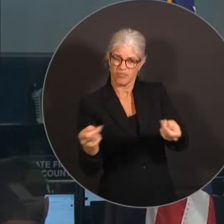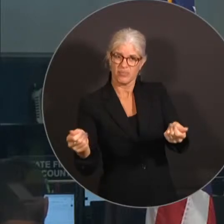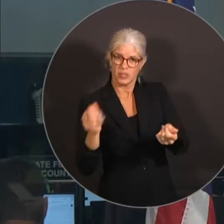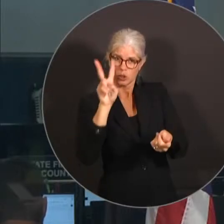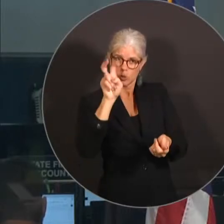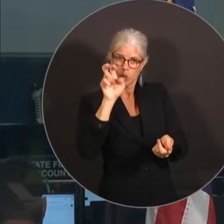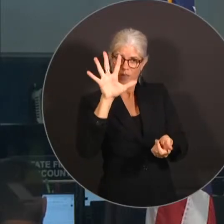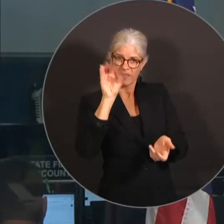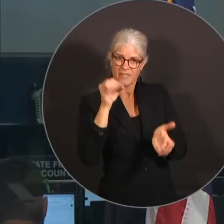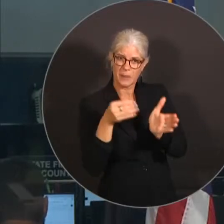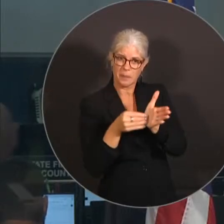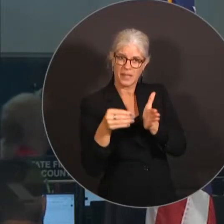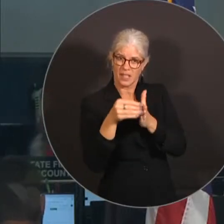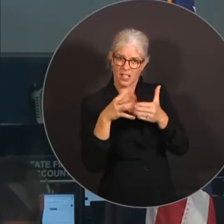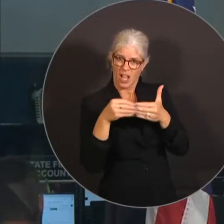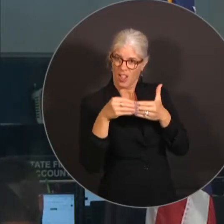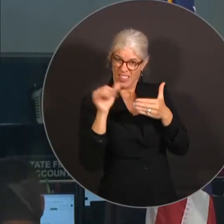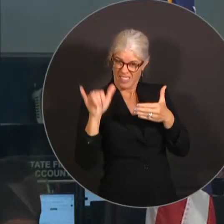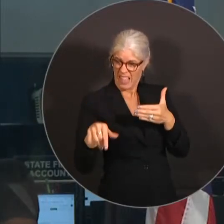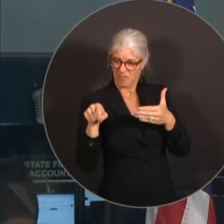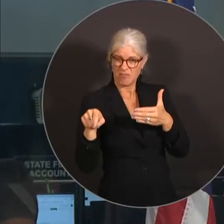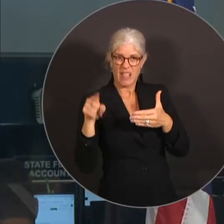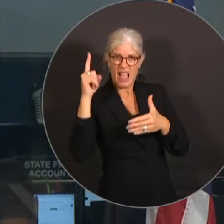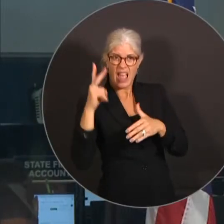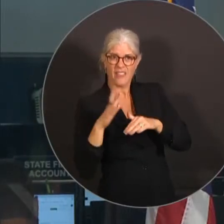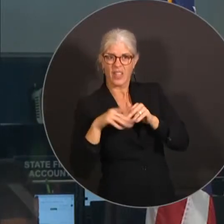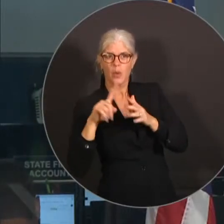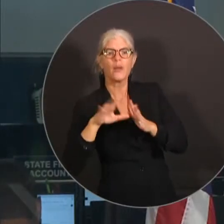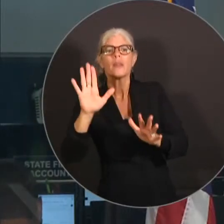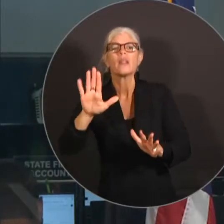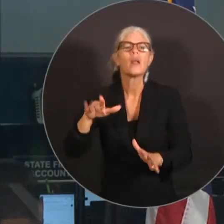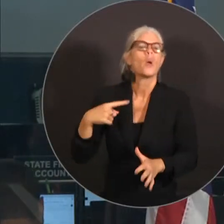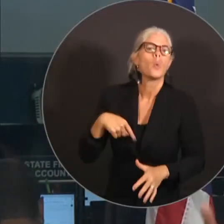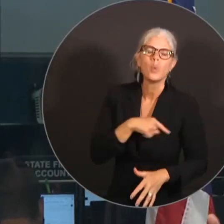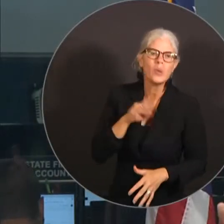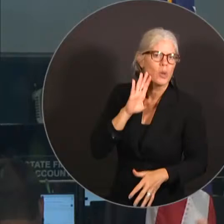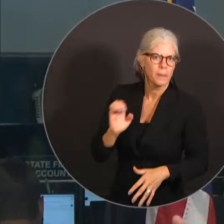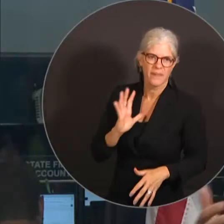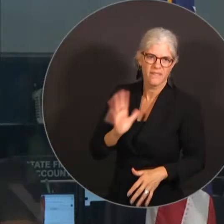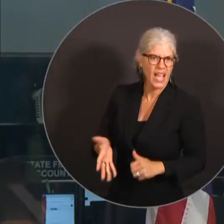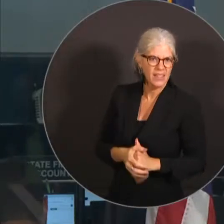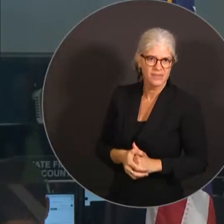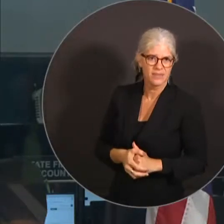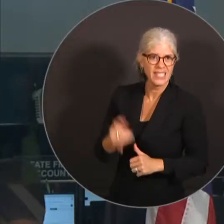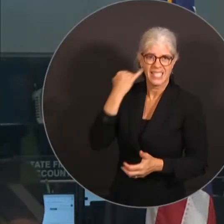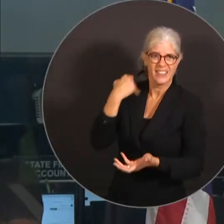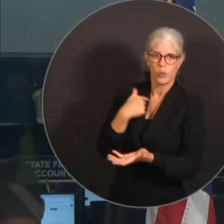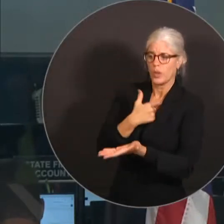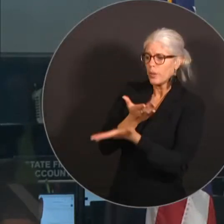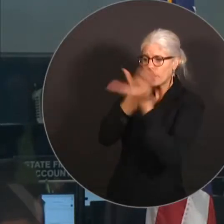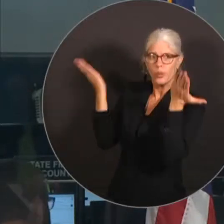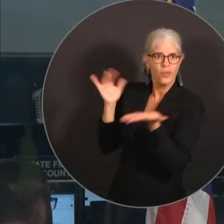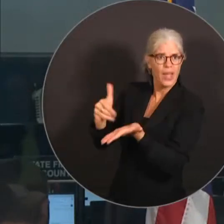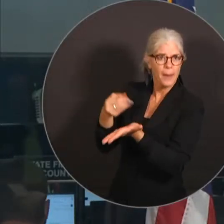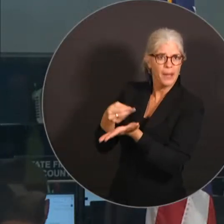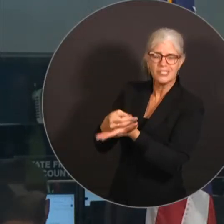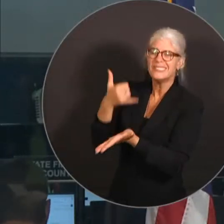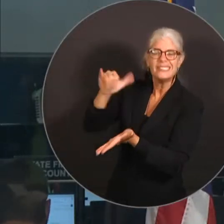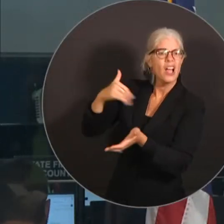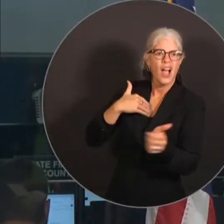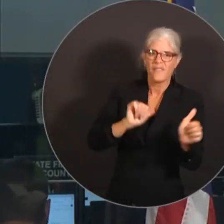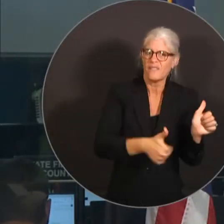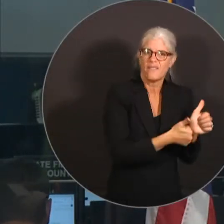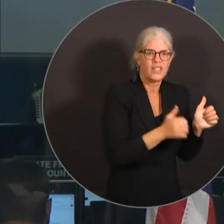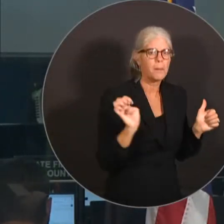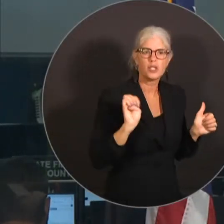of what you got. I mean, you guys. Well, yeah, we'll be fine. Yeah, I mean, if we exhaust that, I still under emergency, I still can do, and we'll do